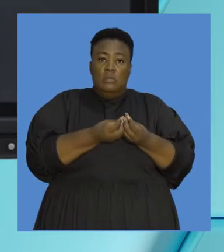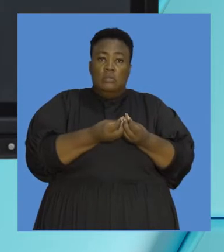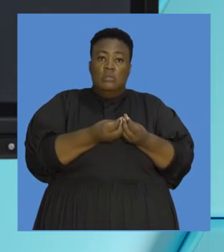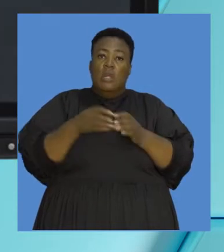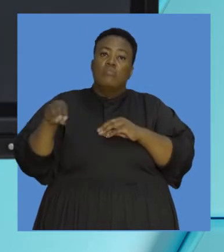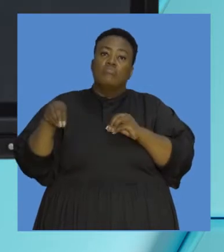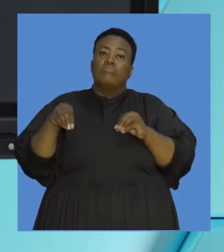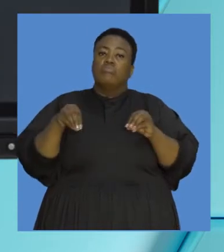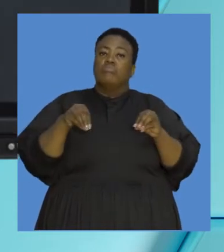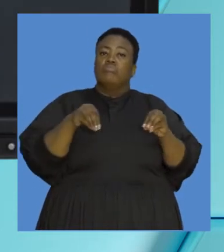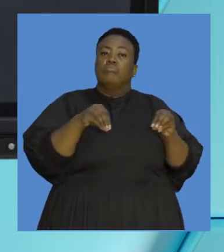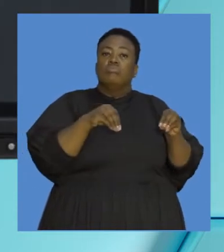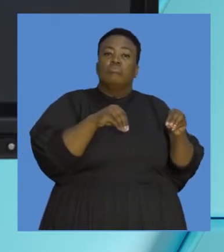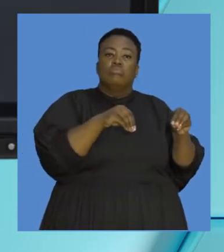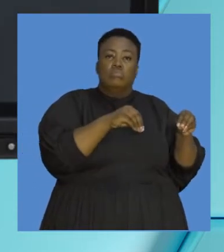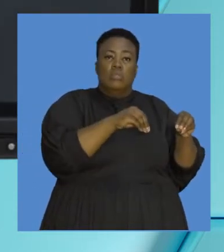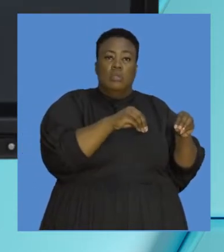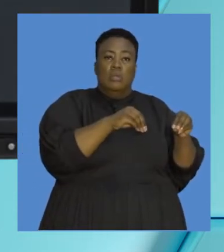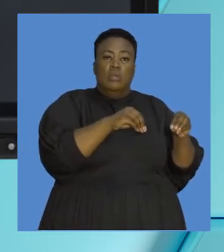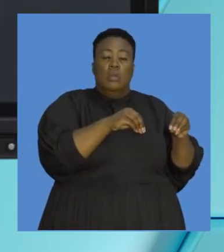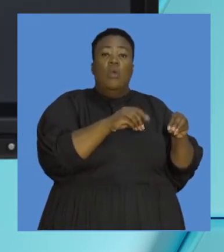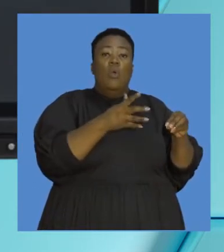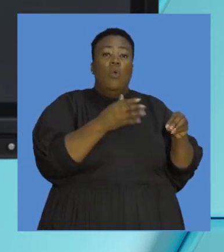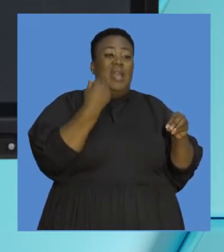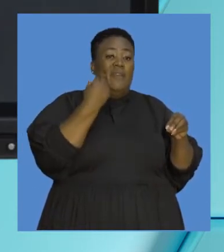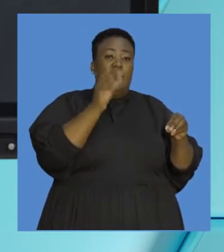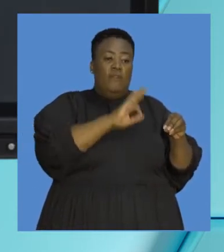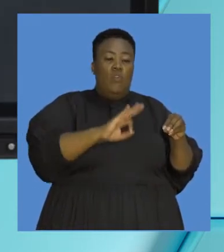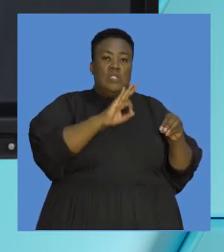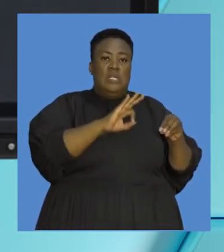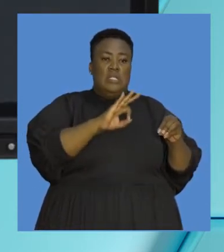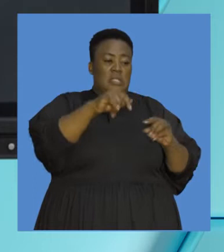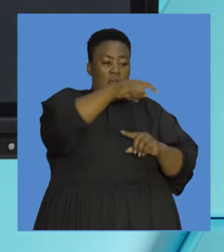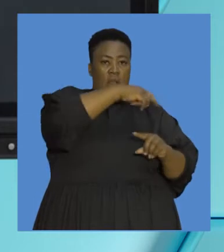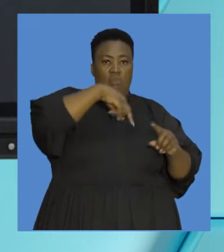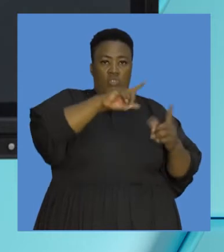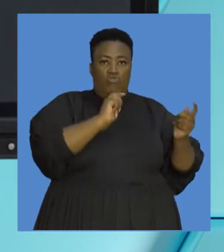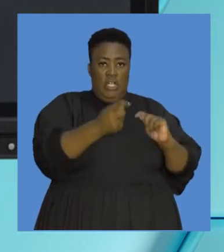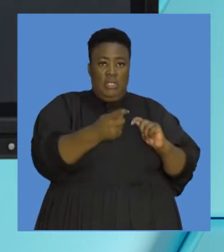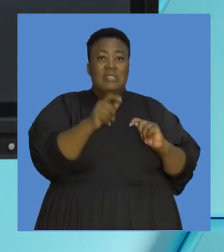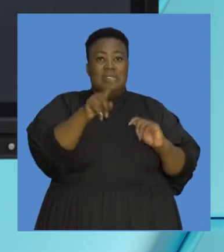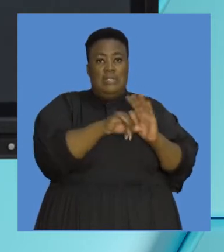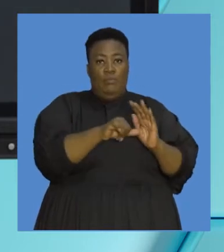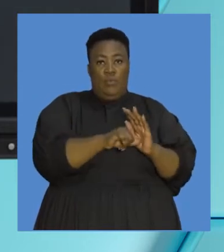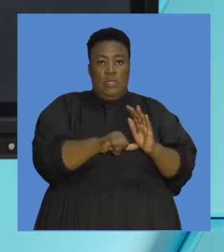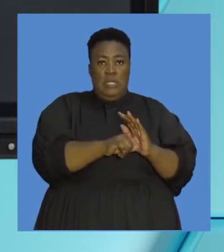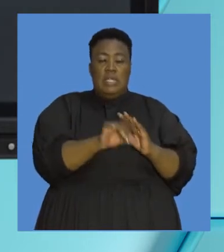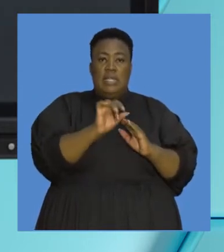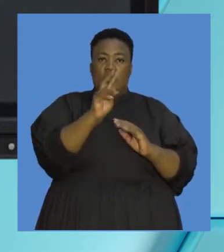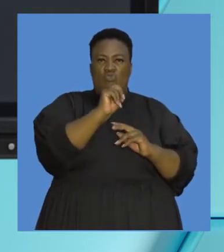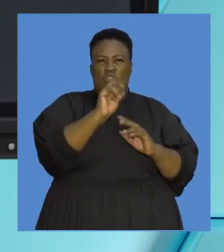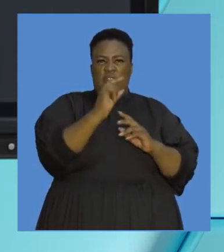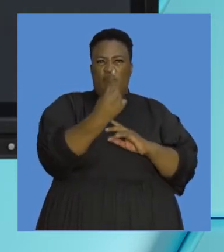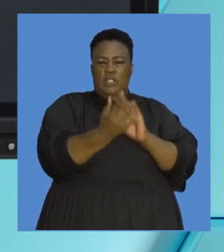in the direction it's going in unless the forces around it change. Very important. So that's